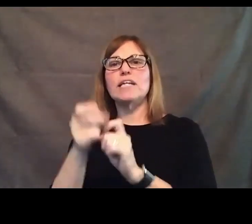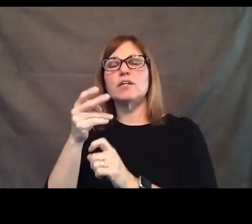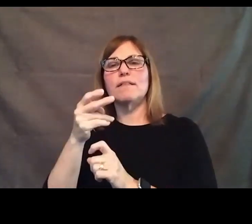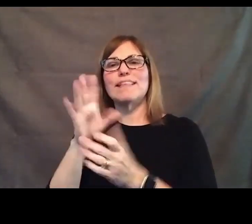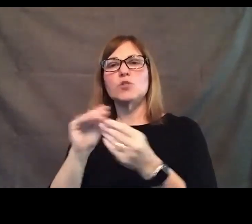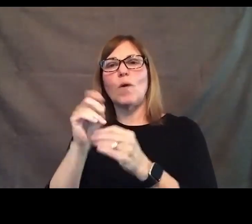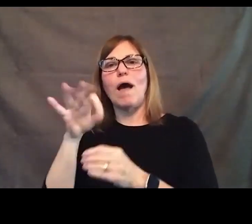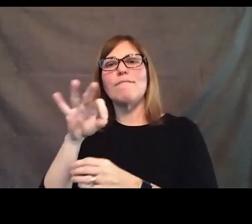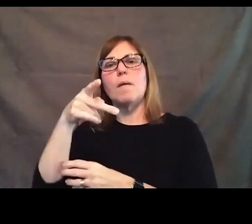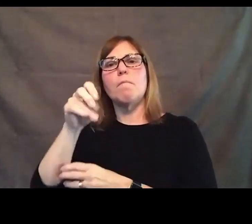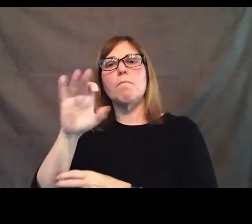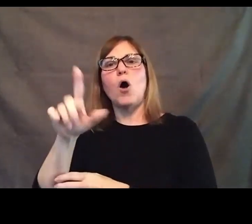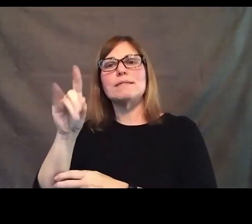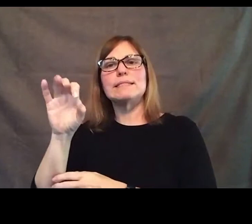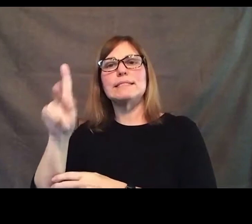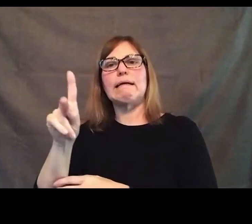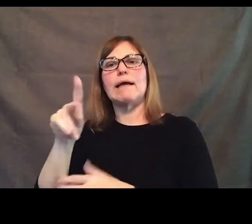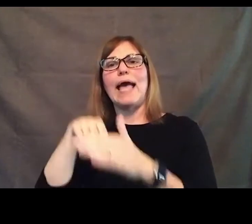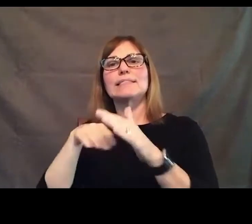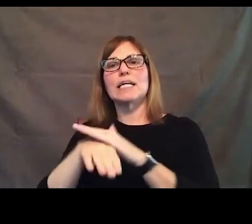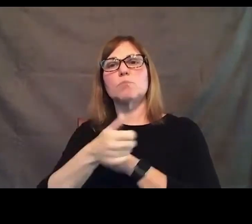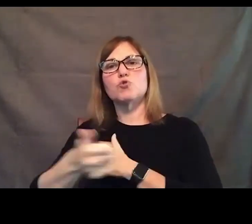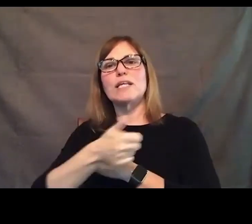Paul Dick, accessible transportation advocate.